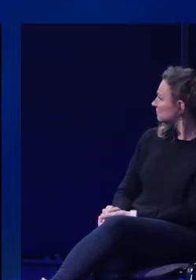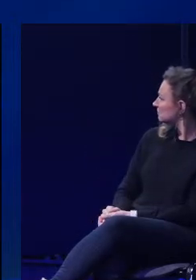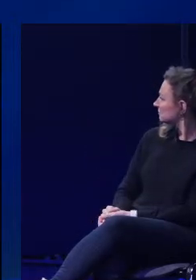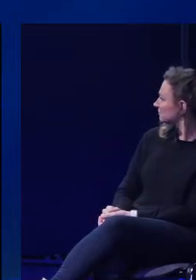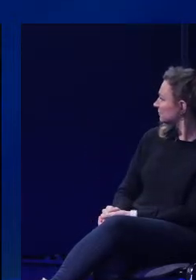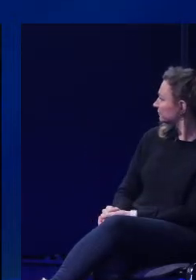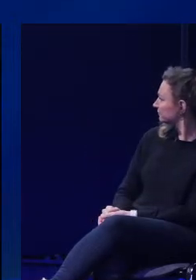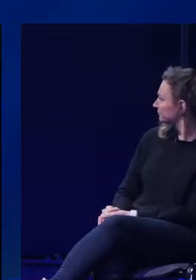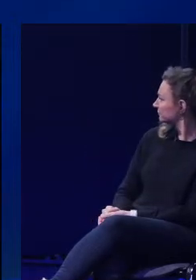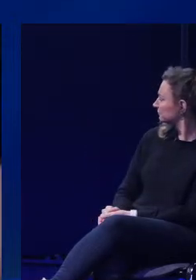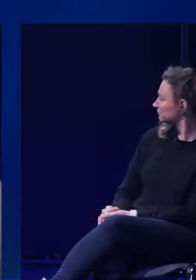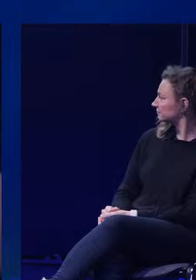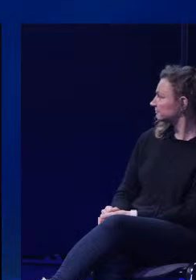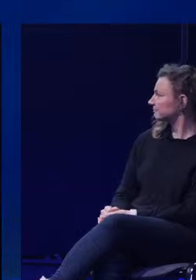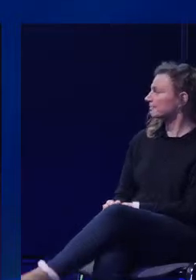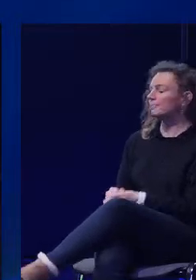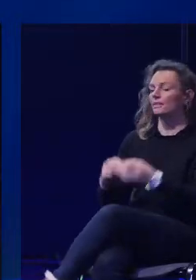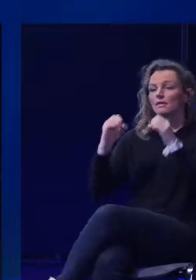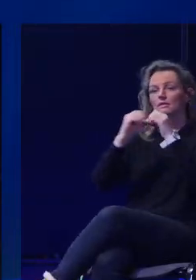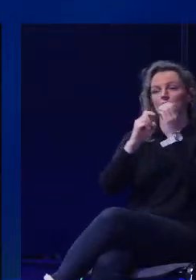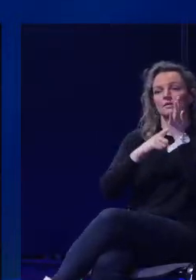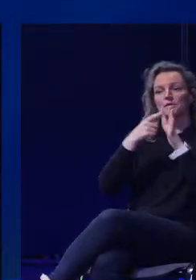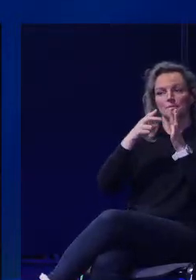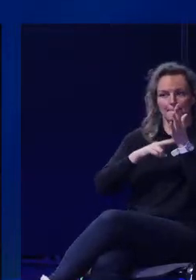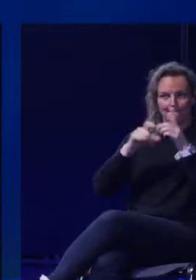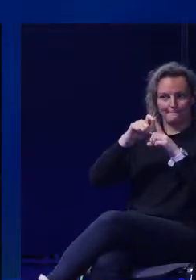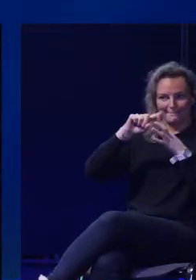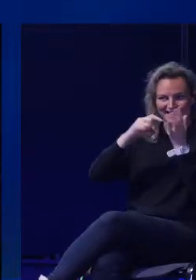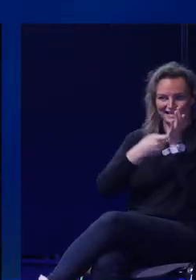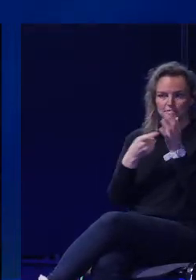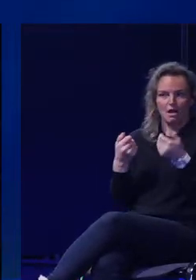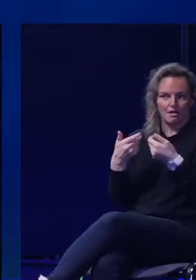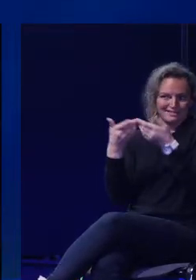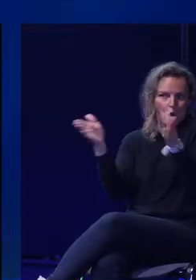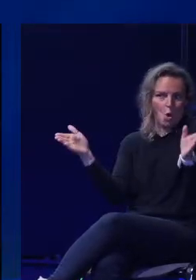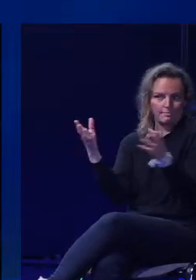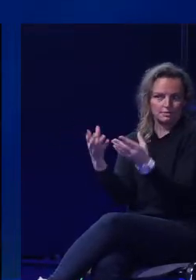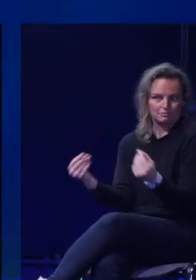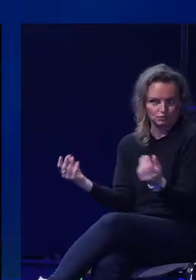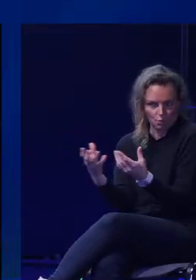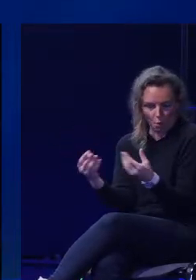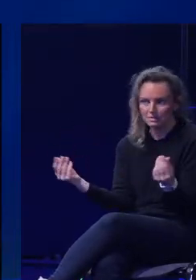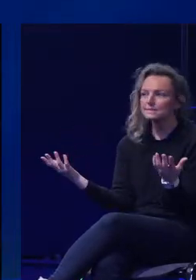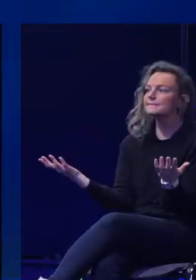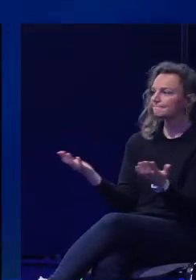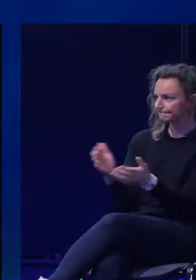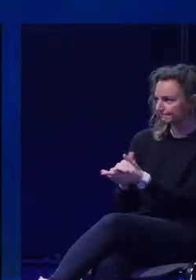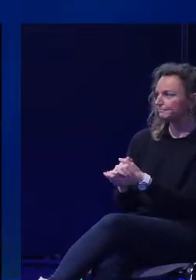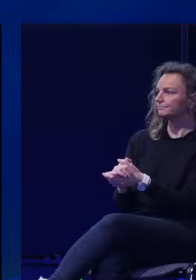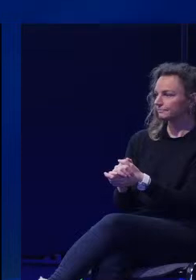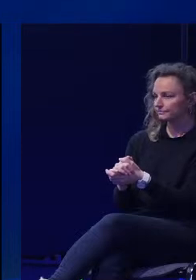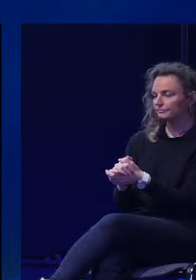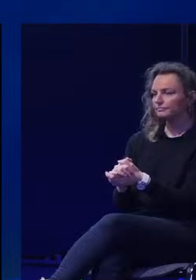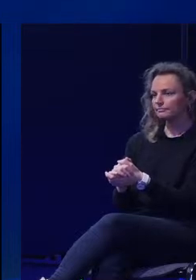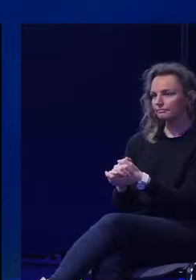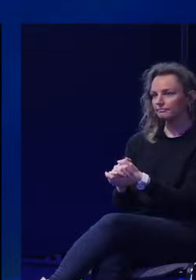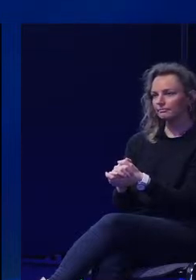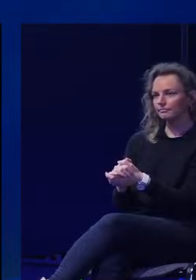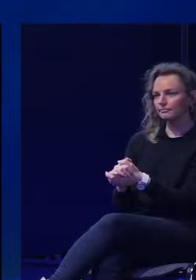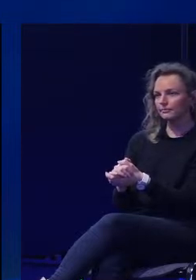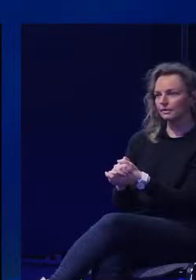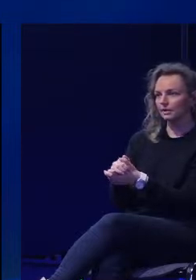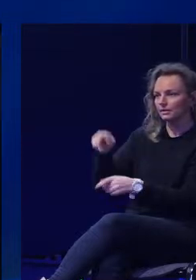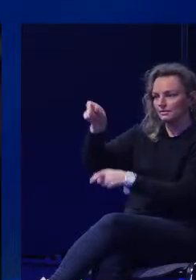mind. Thanks. Blender is open source, as Haider says, and the people behind it are